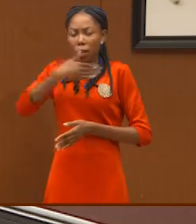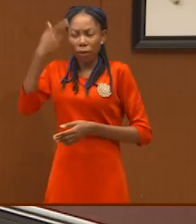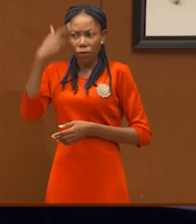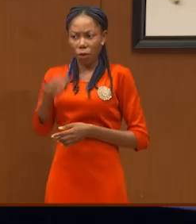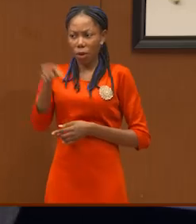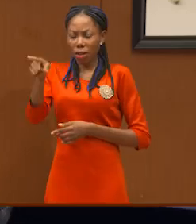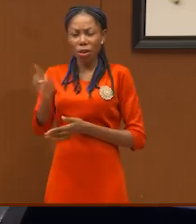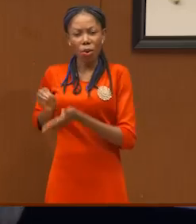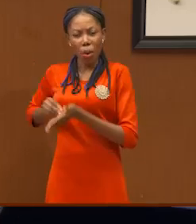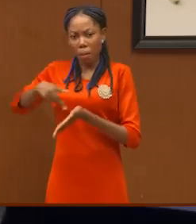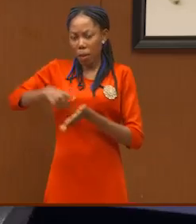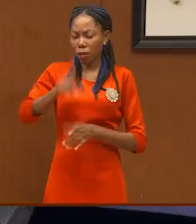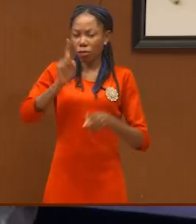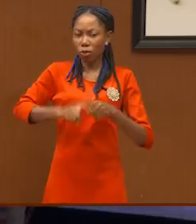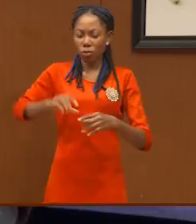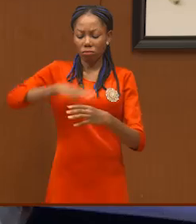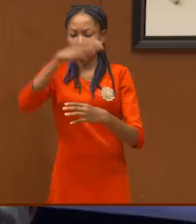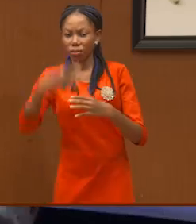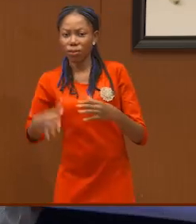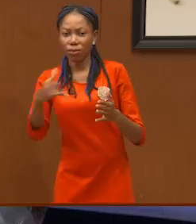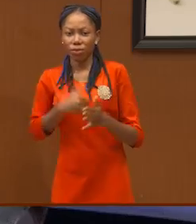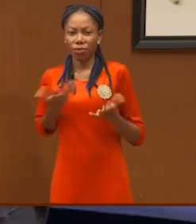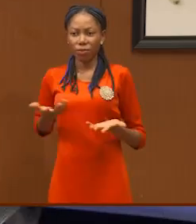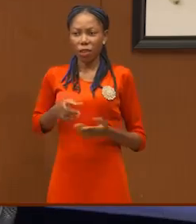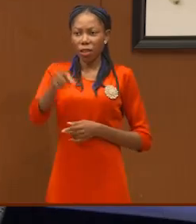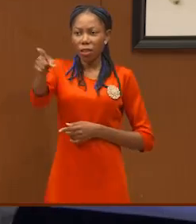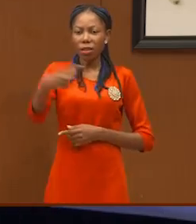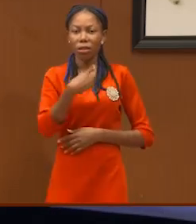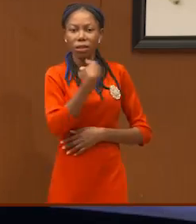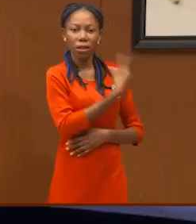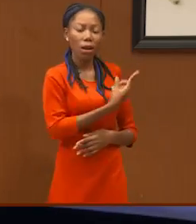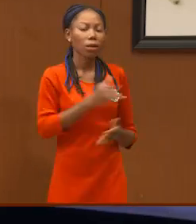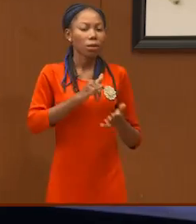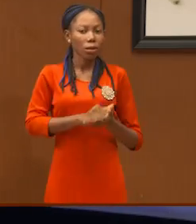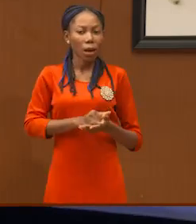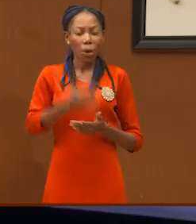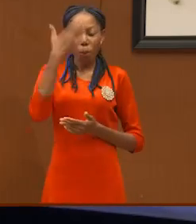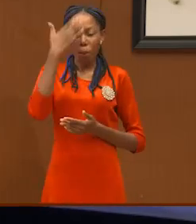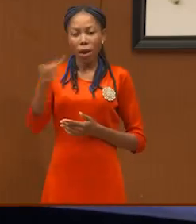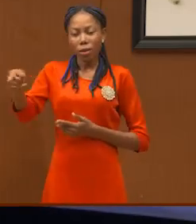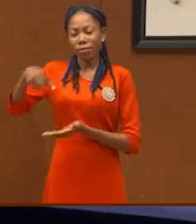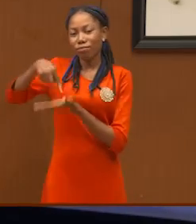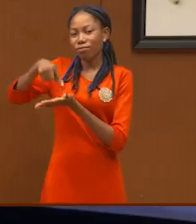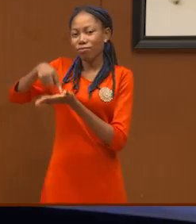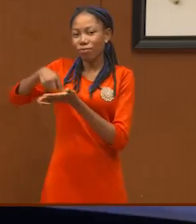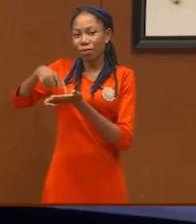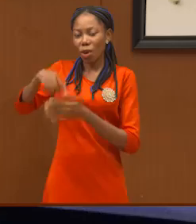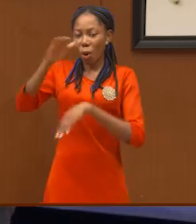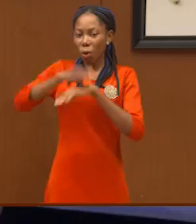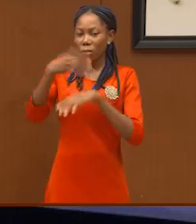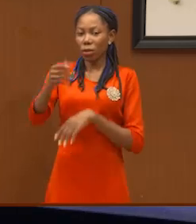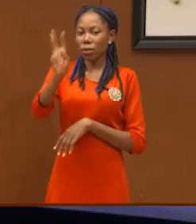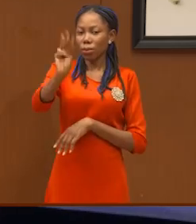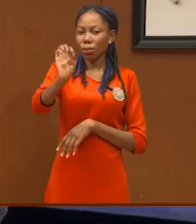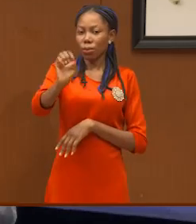why is my meter running like that? I told him exactly, somebody already accumulated bill on that meter, which